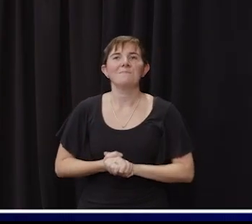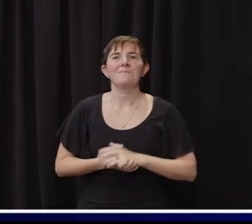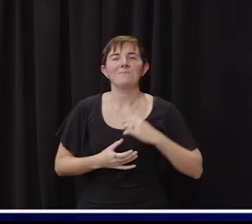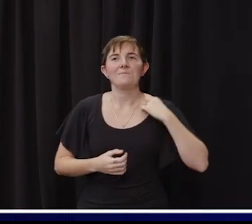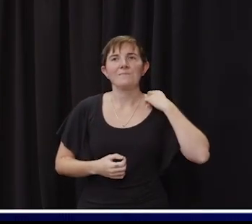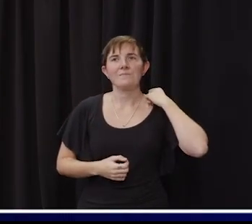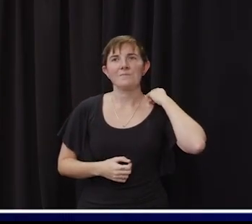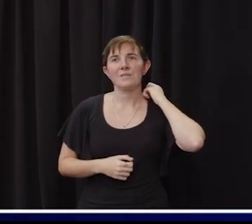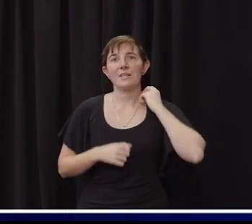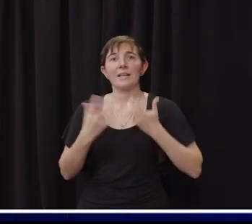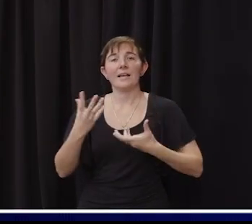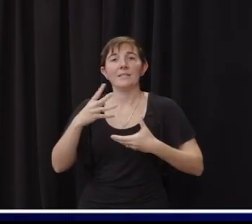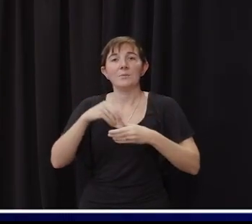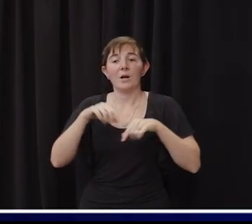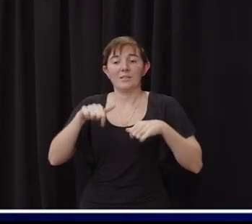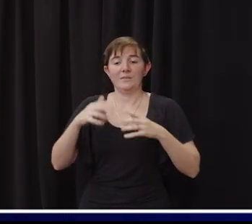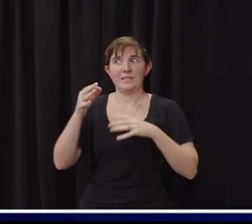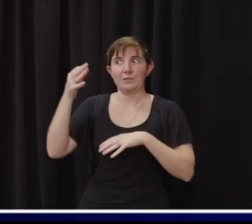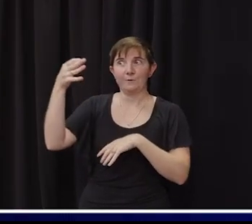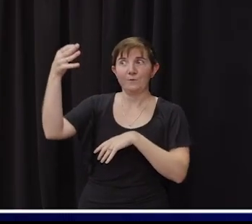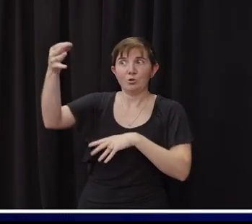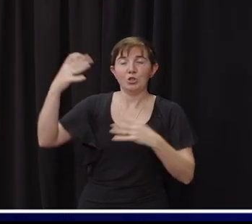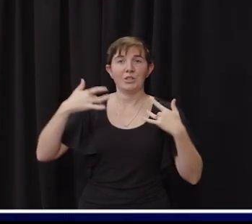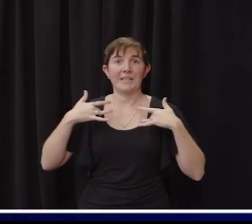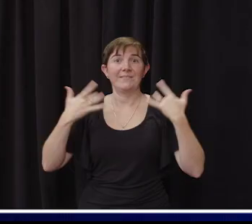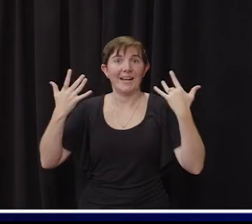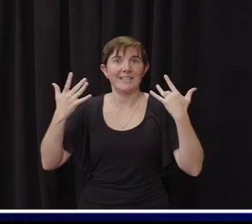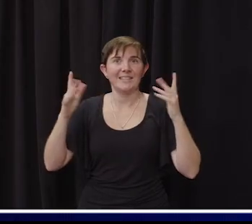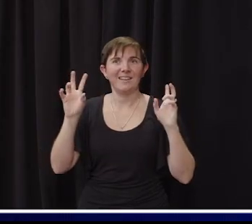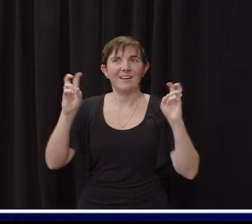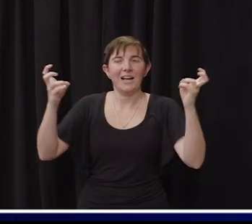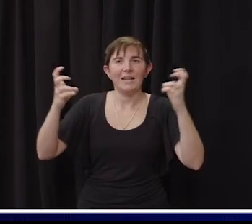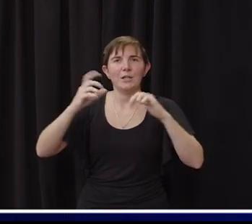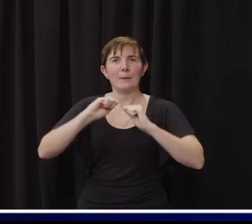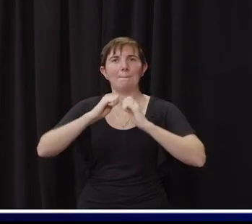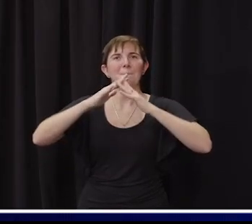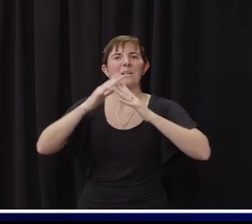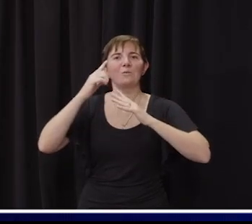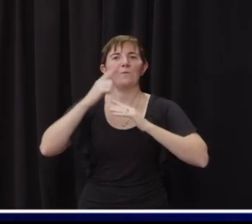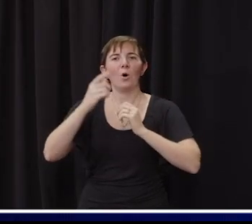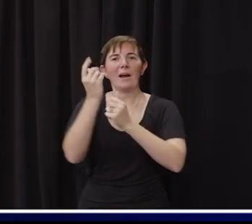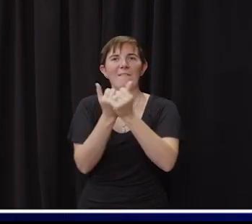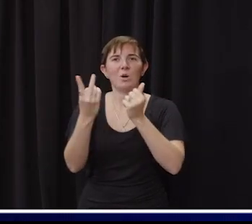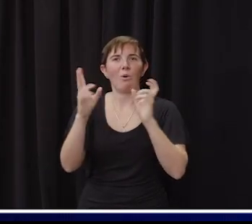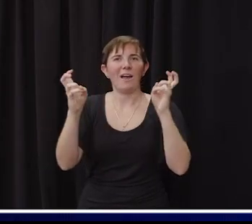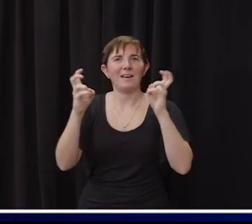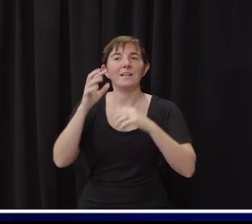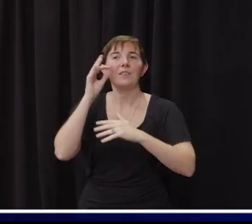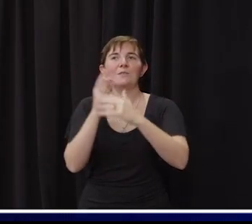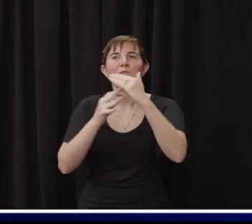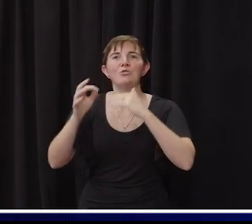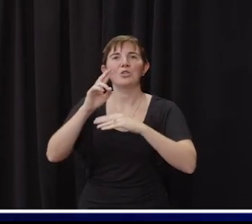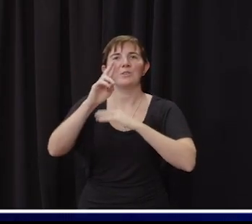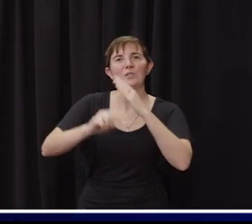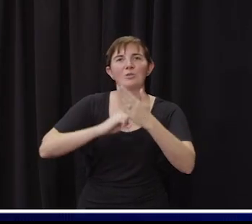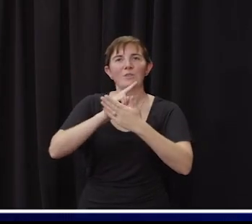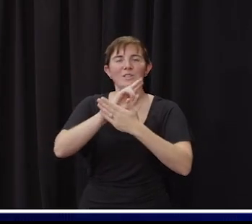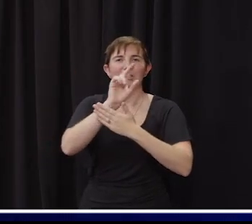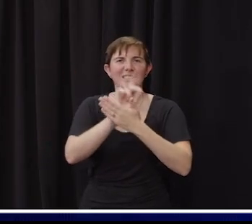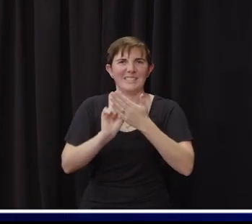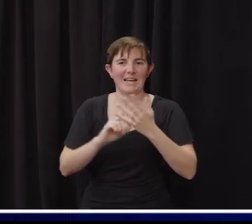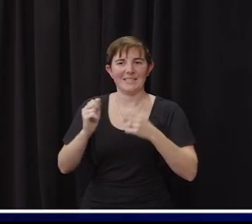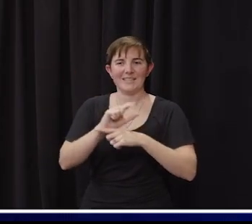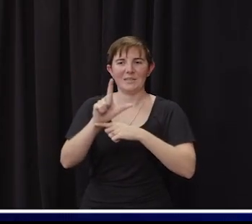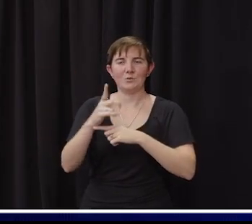as part of this future event, entitled Built for Everyone, the Future of Universal Design in St. Louis, we're going to have